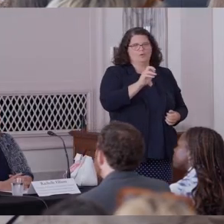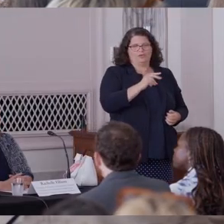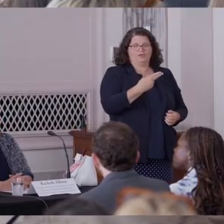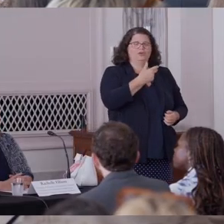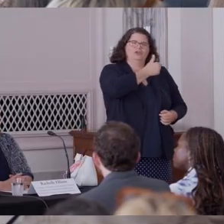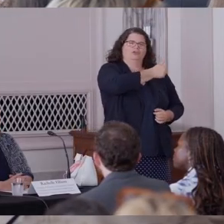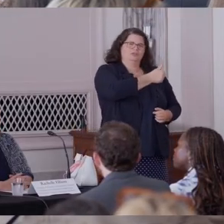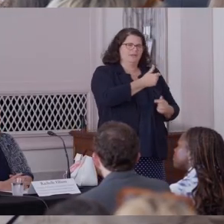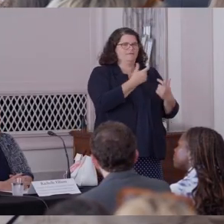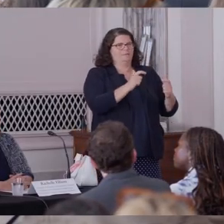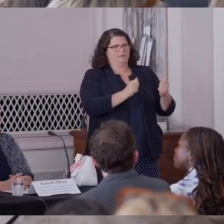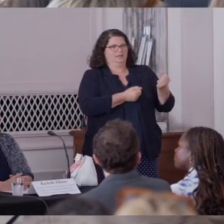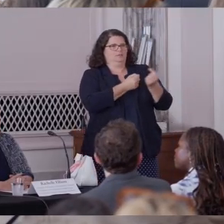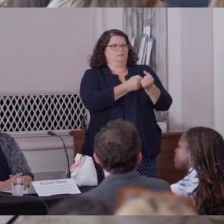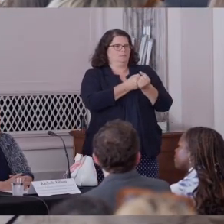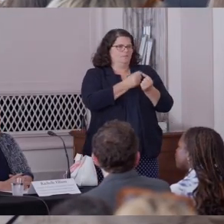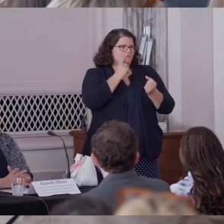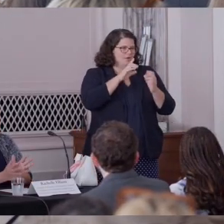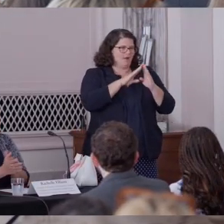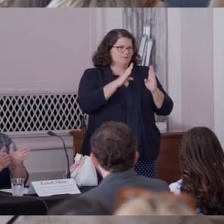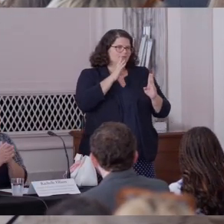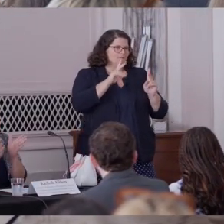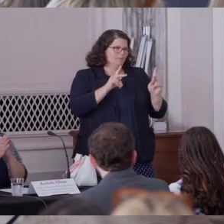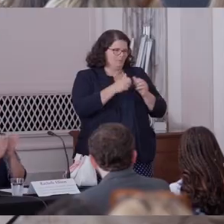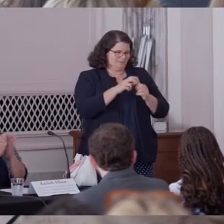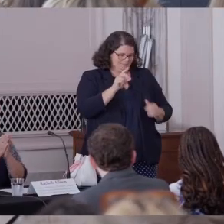with disabilities. Thank you.